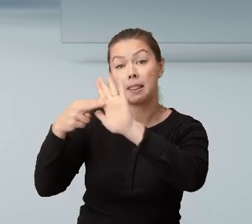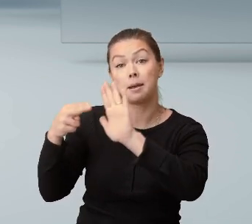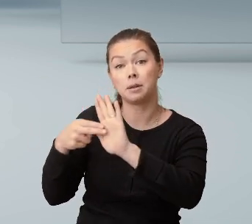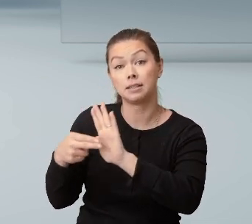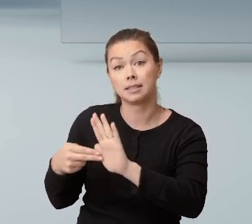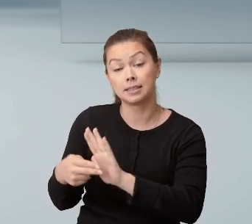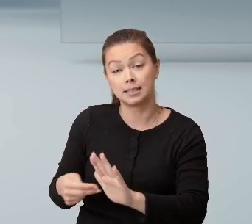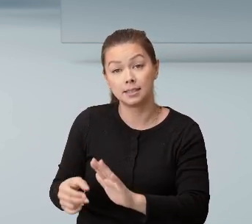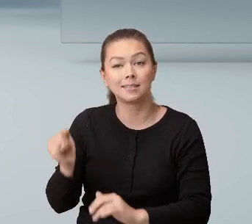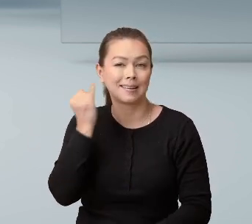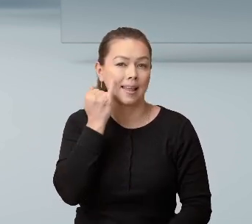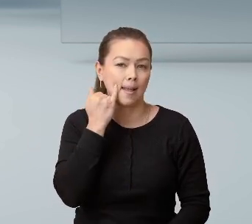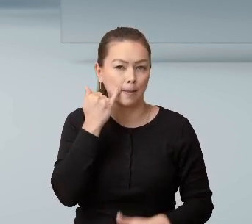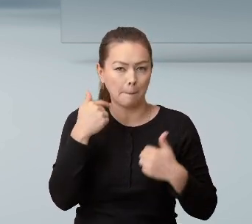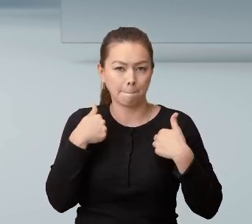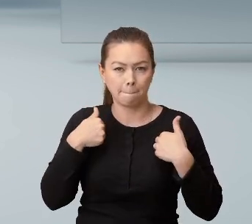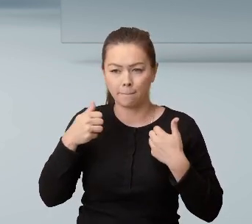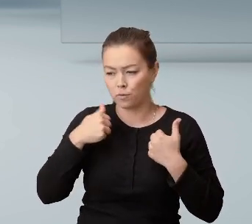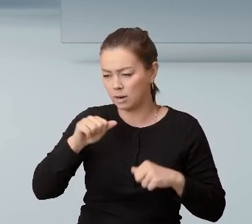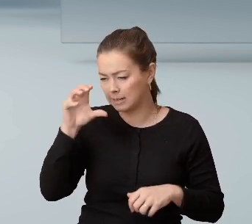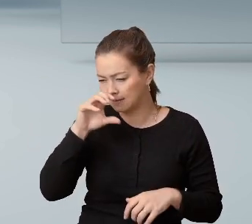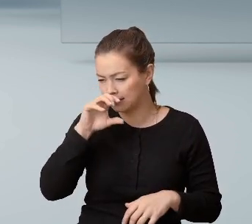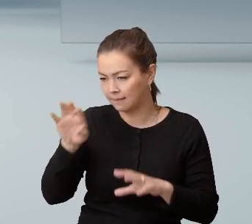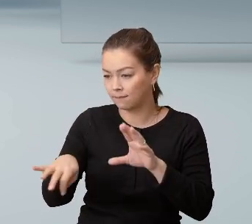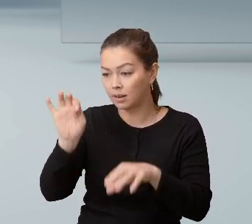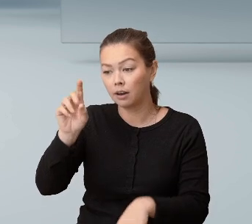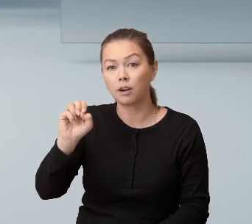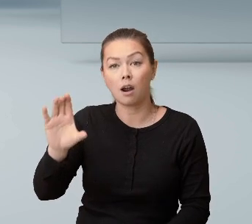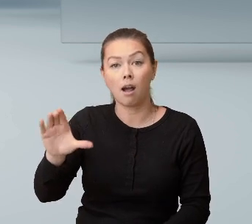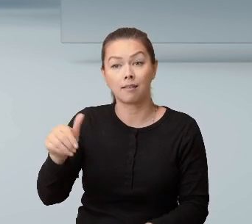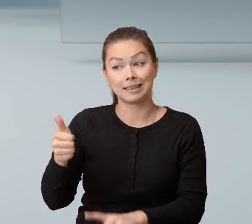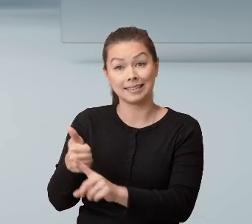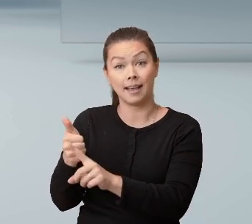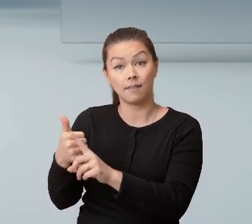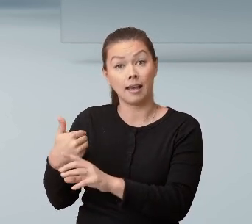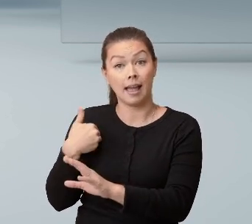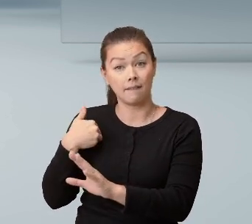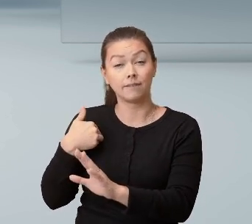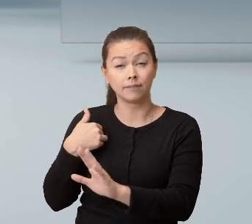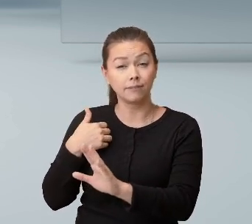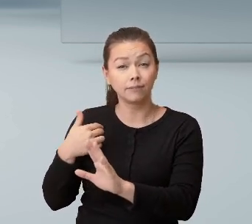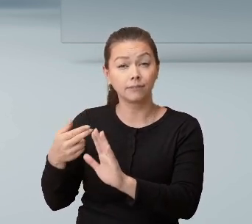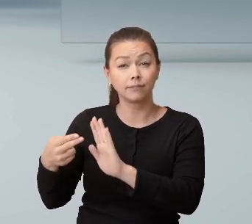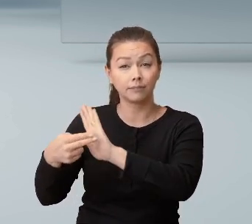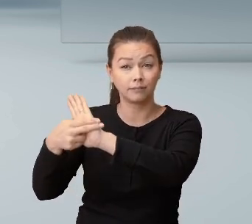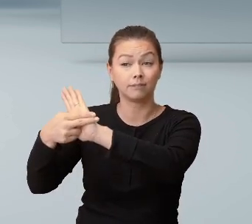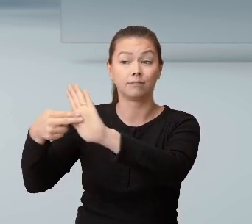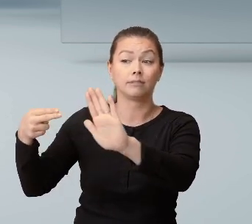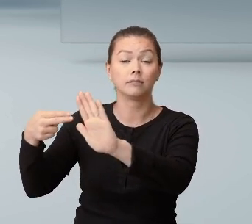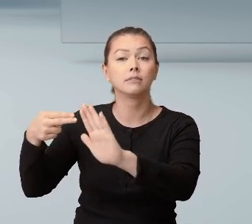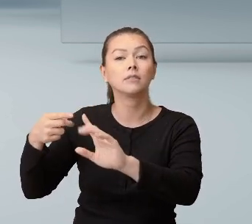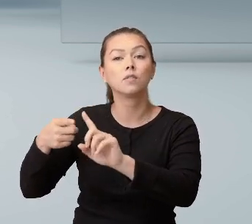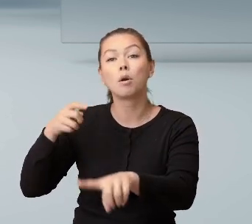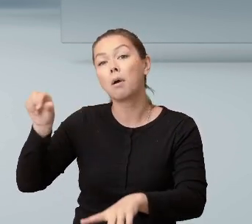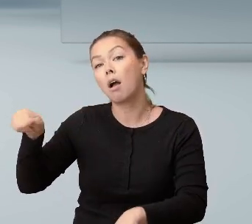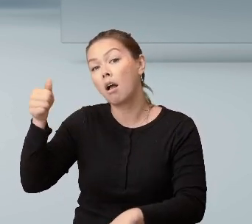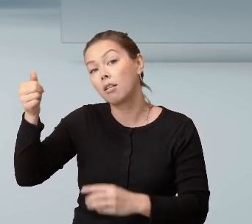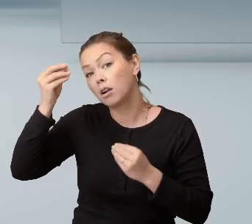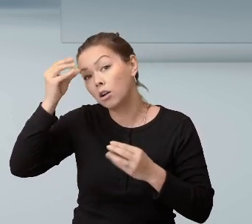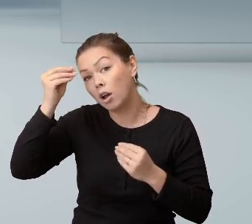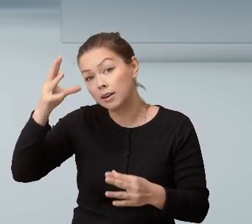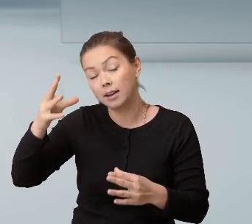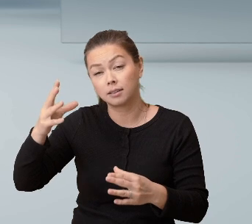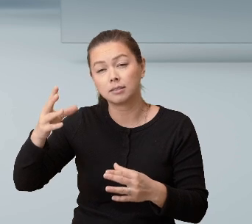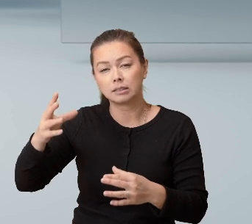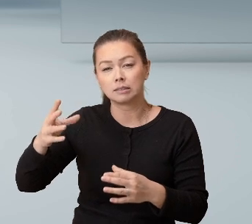content. So if you're pulling together a document that has got a sensitivity label applied, well, if you're pulling together a document that uses content from